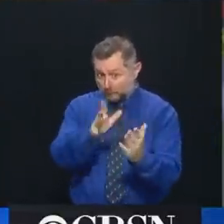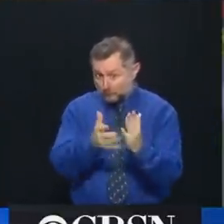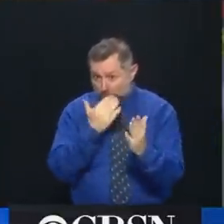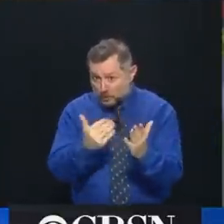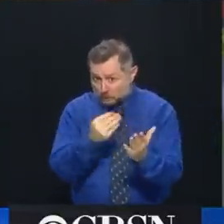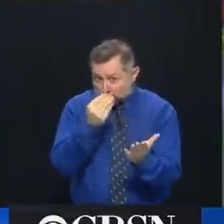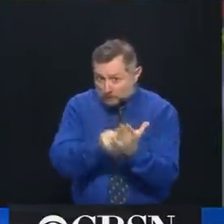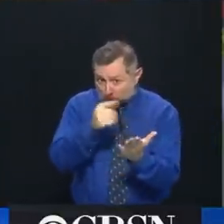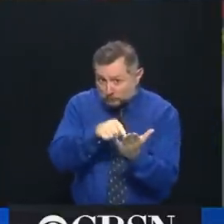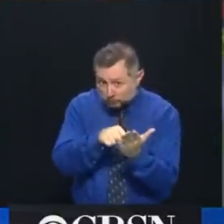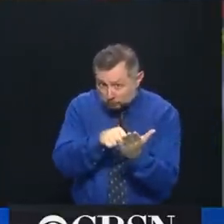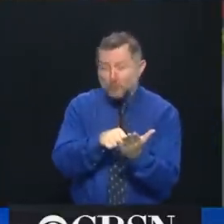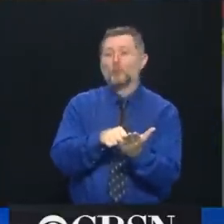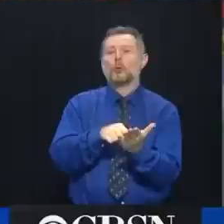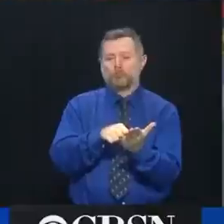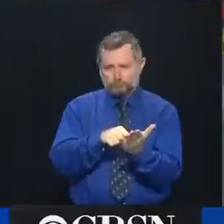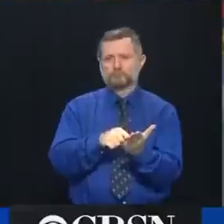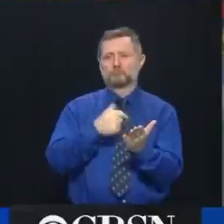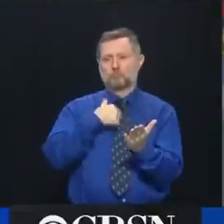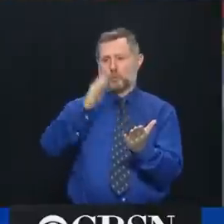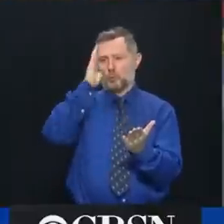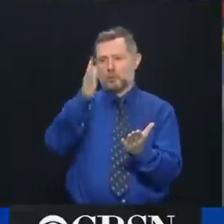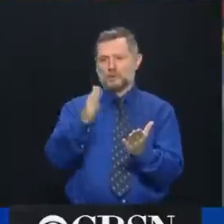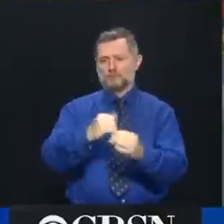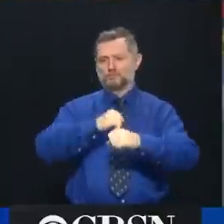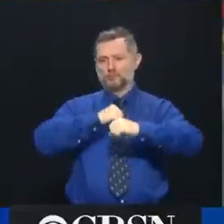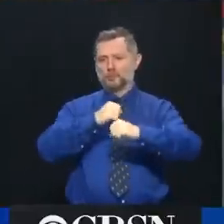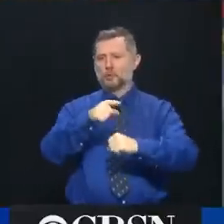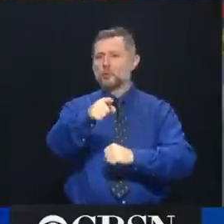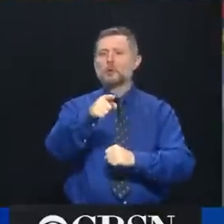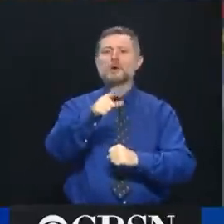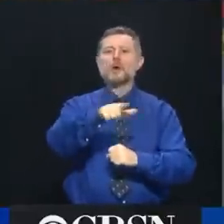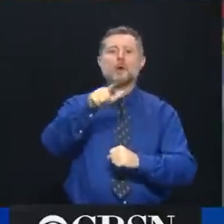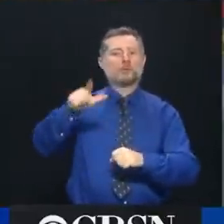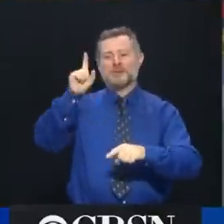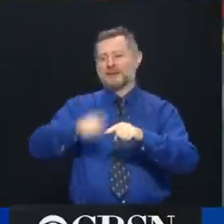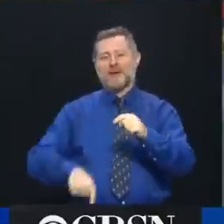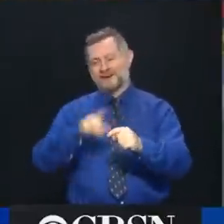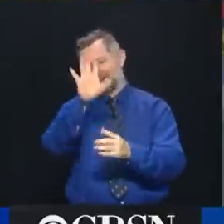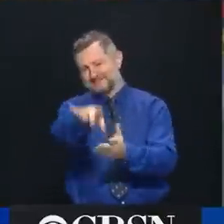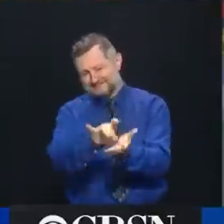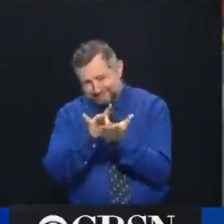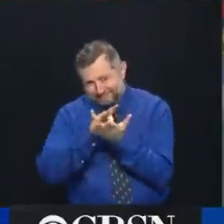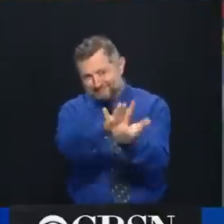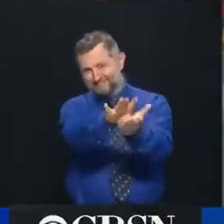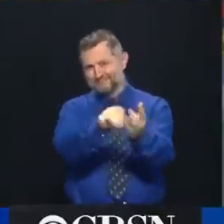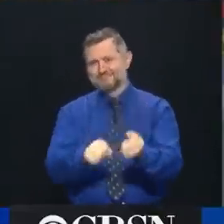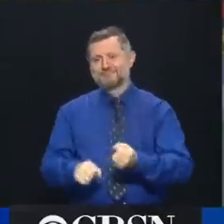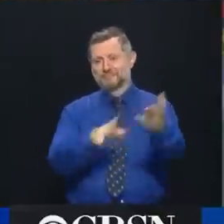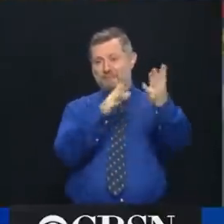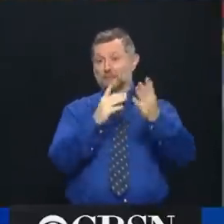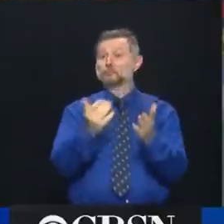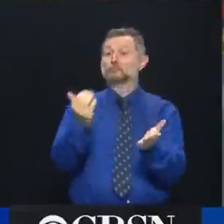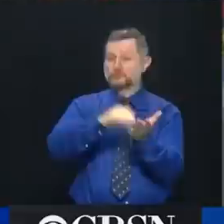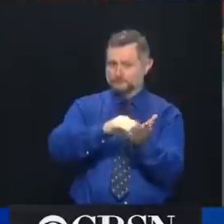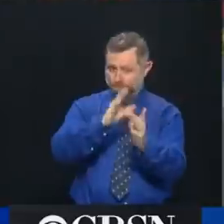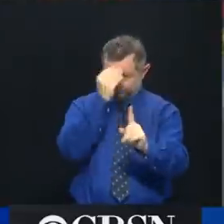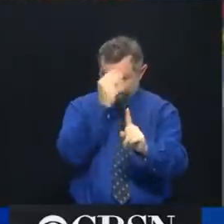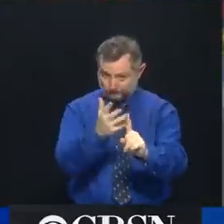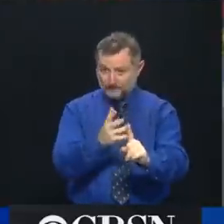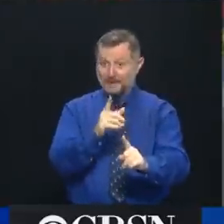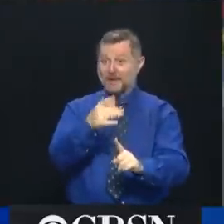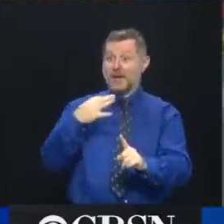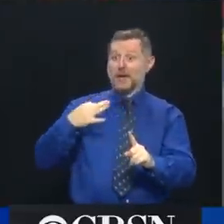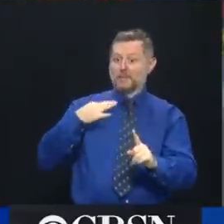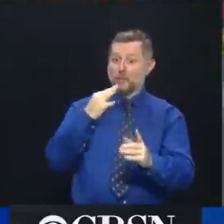you will be protected from eviction for a solid year let me repeat if you apply and qualify you will not